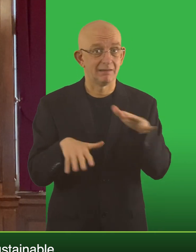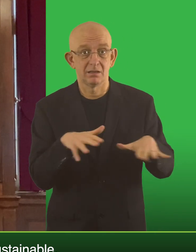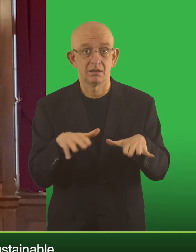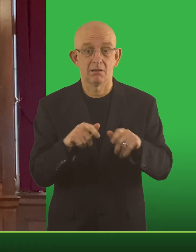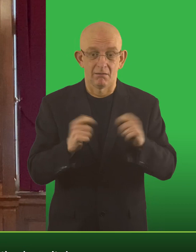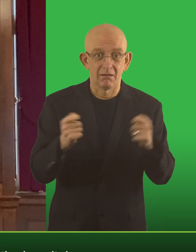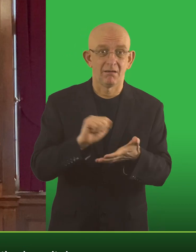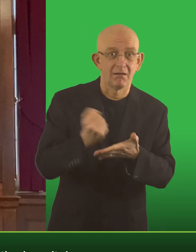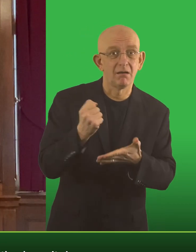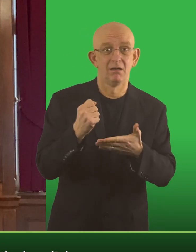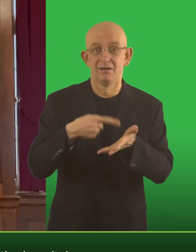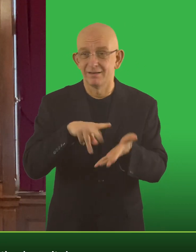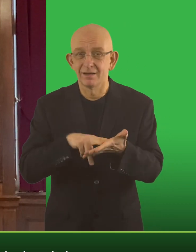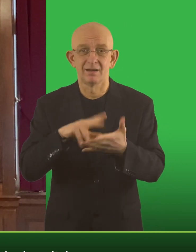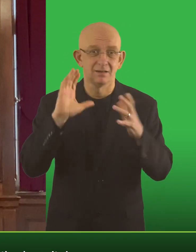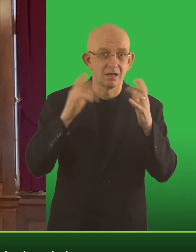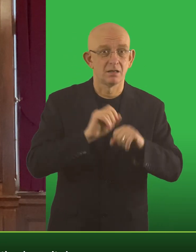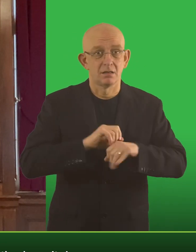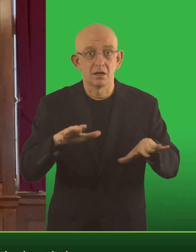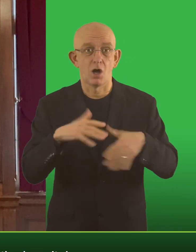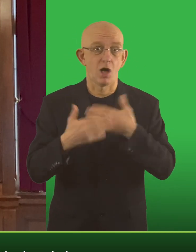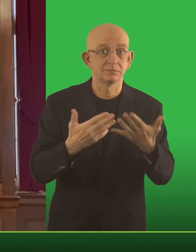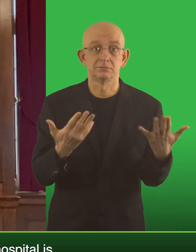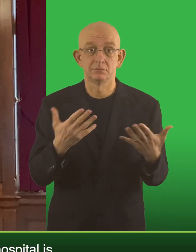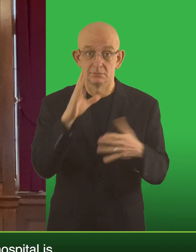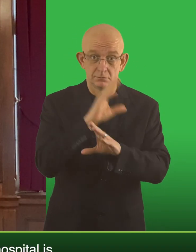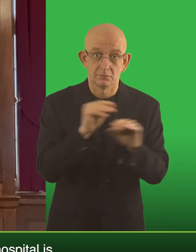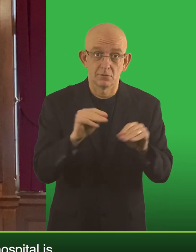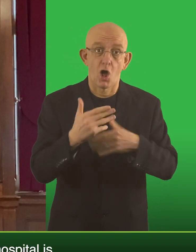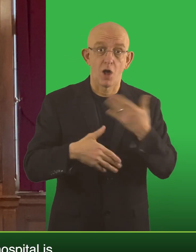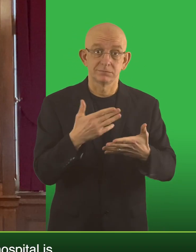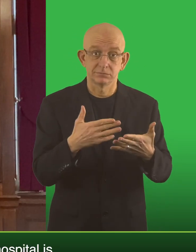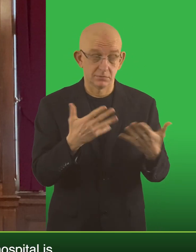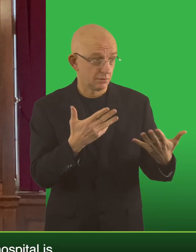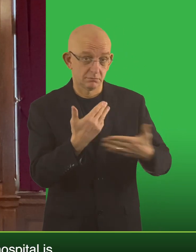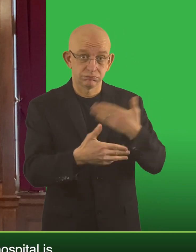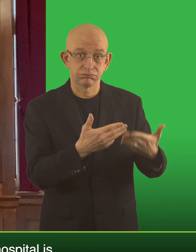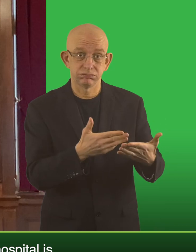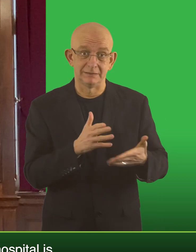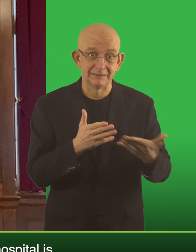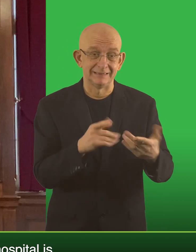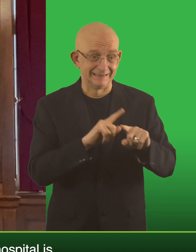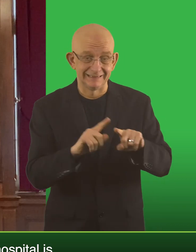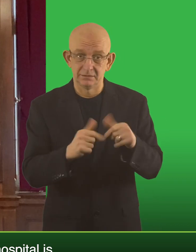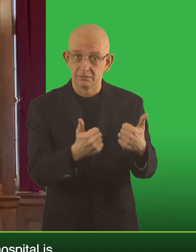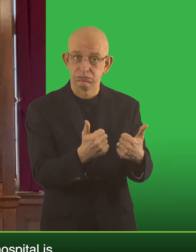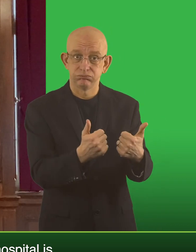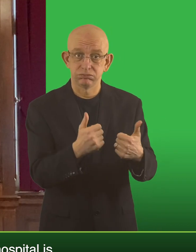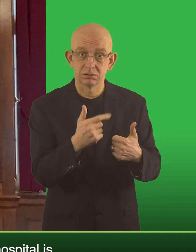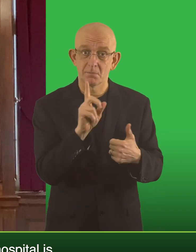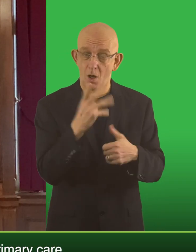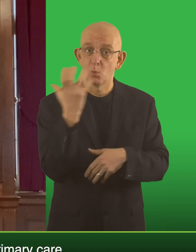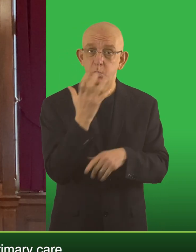care system. All of the media narrative is on the hospital. I shall remind you that the hospital is as good as the services around it, and the hospital